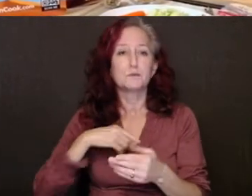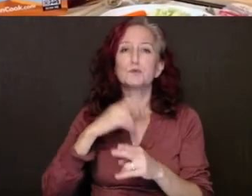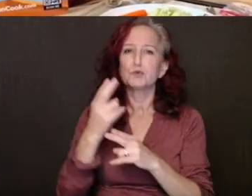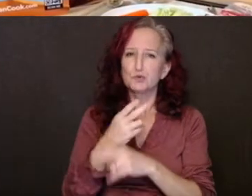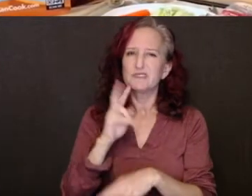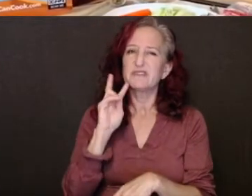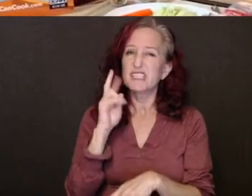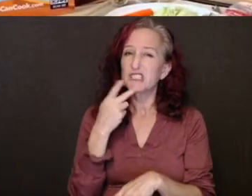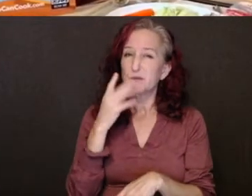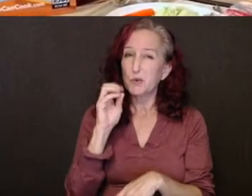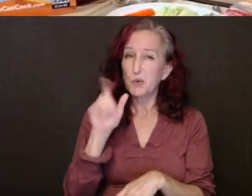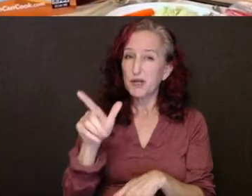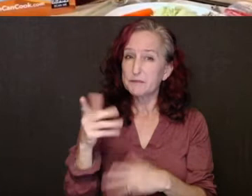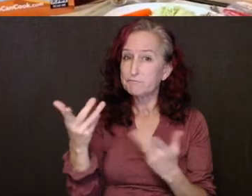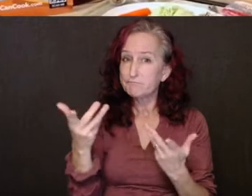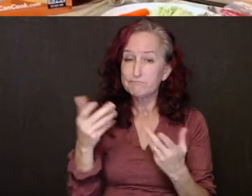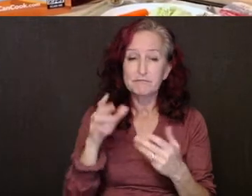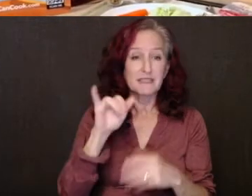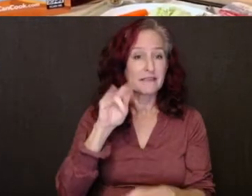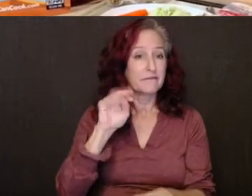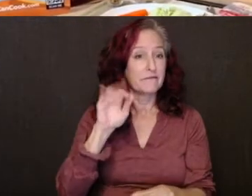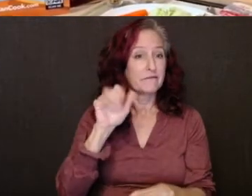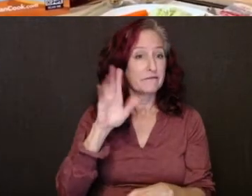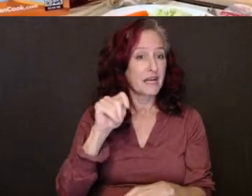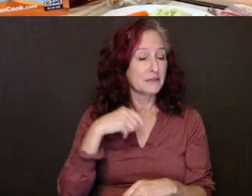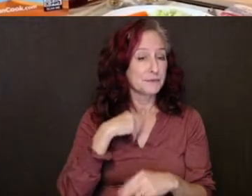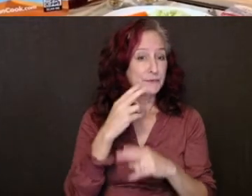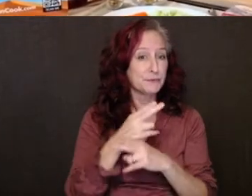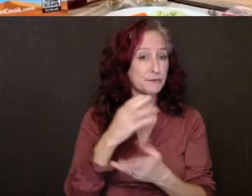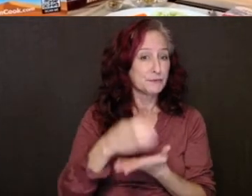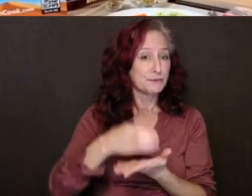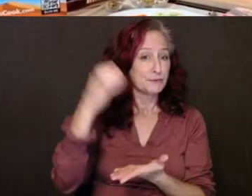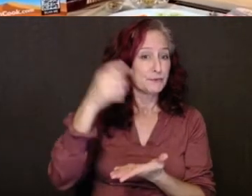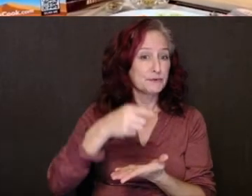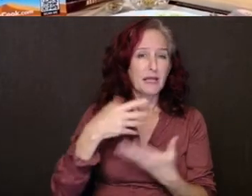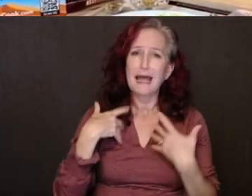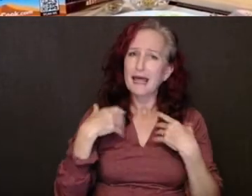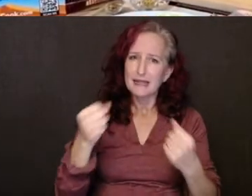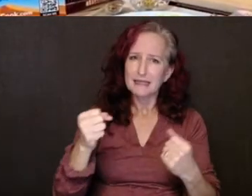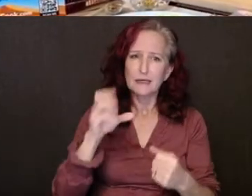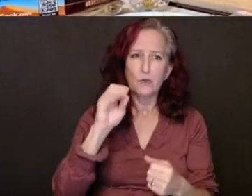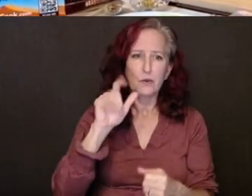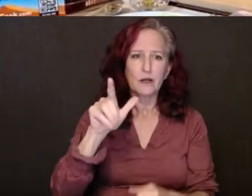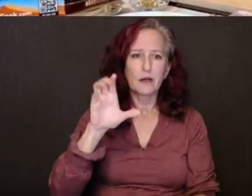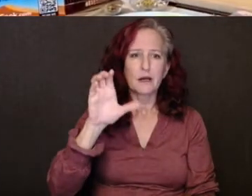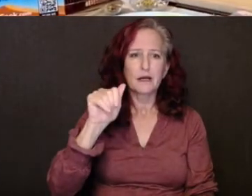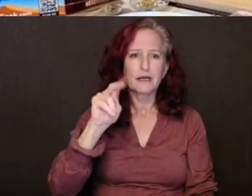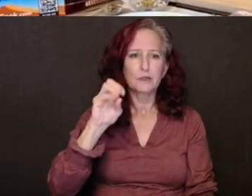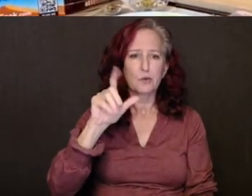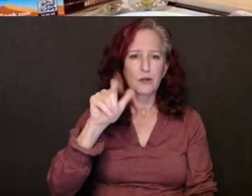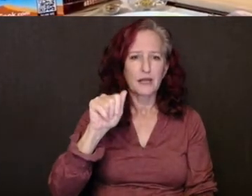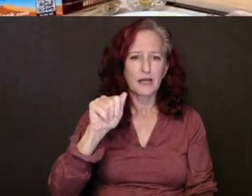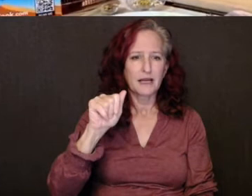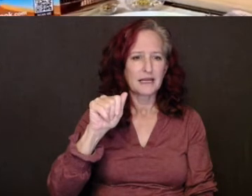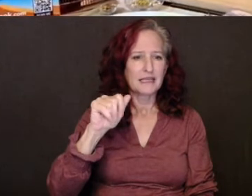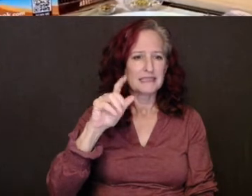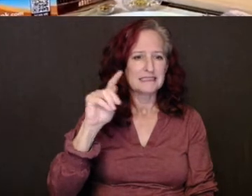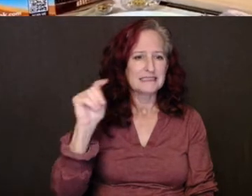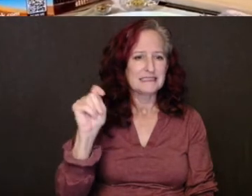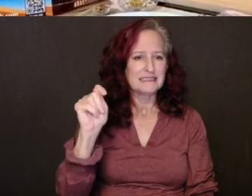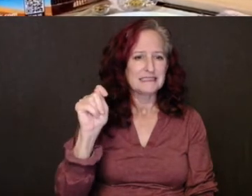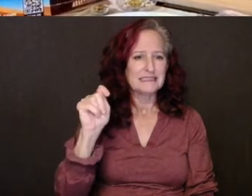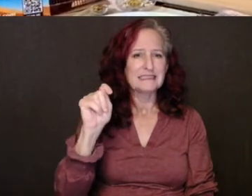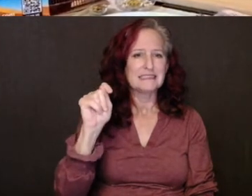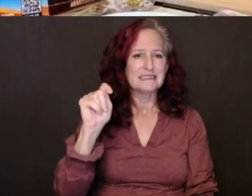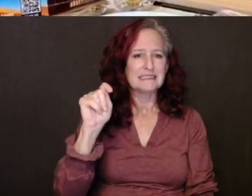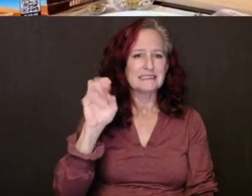gonna shut this off a little bit. Okay, good. Chef, a really quick question from the audience. Yes. What kind of oil